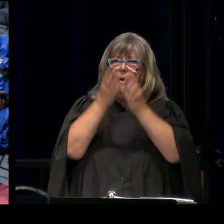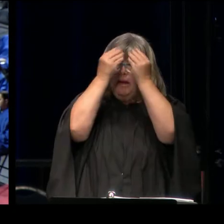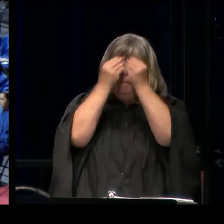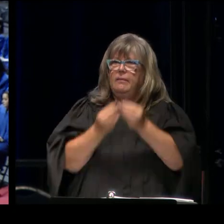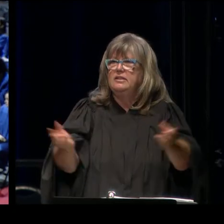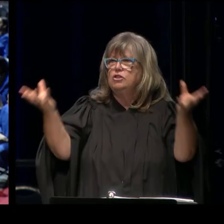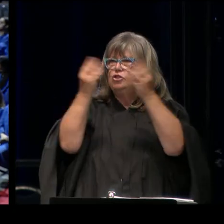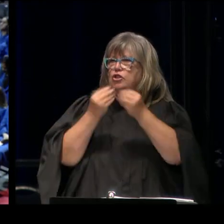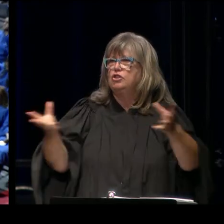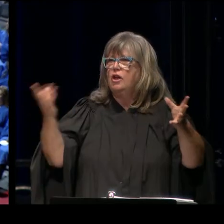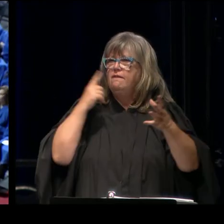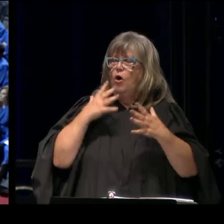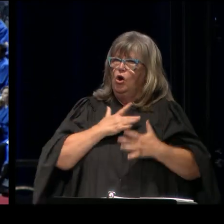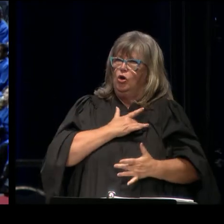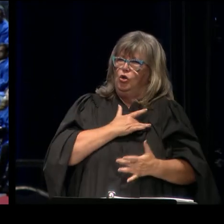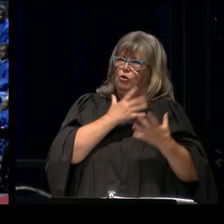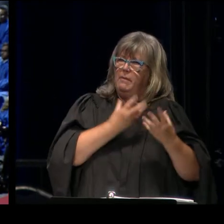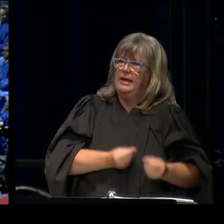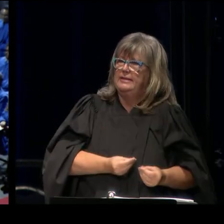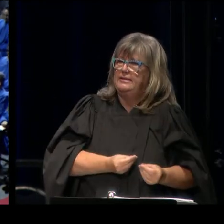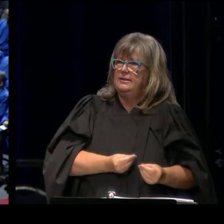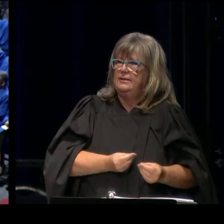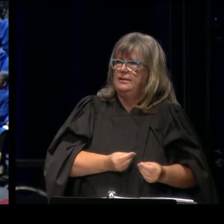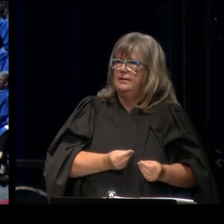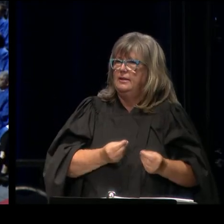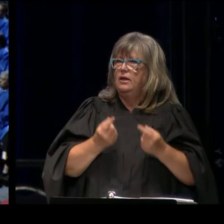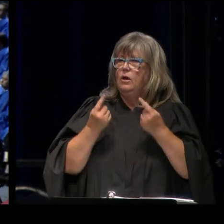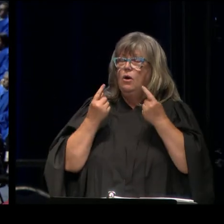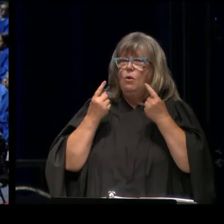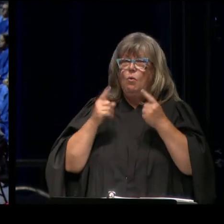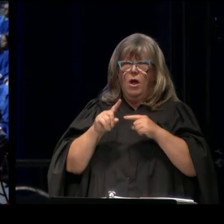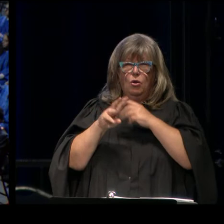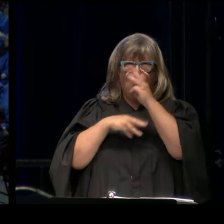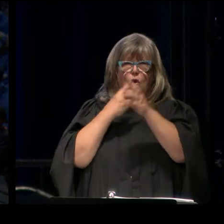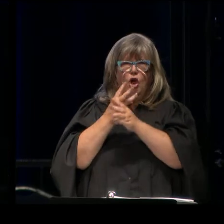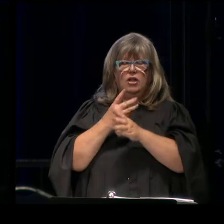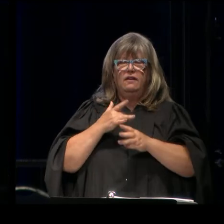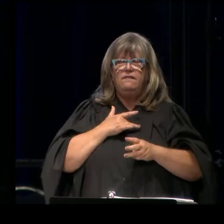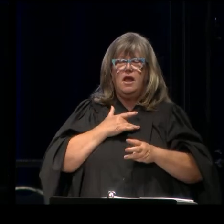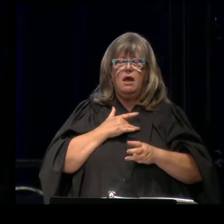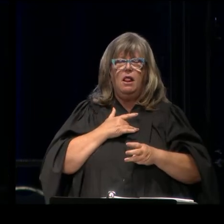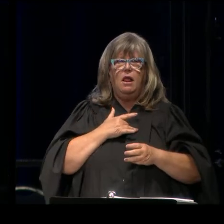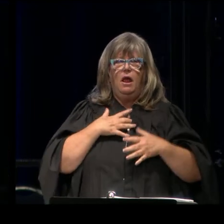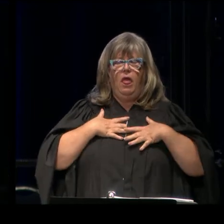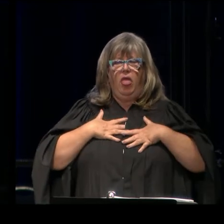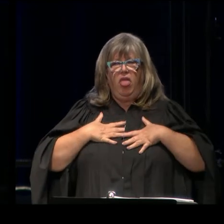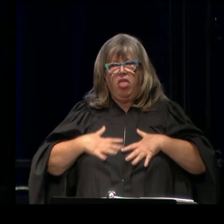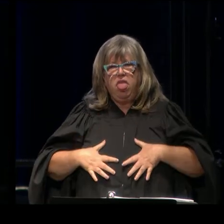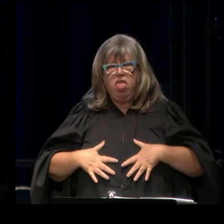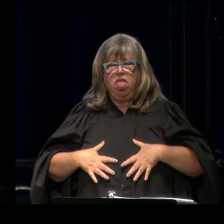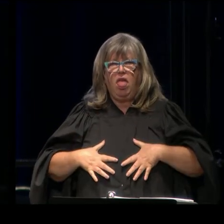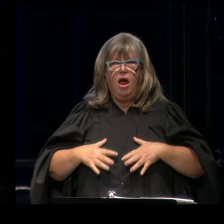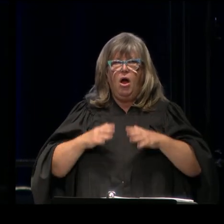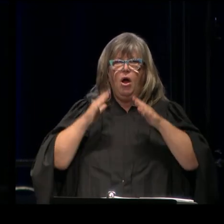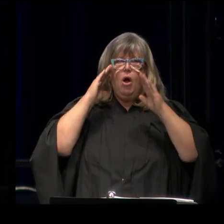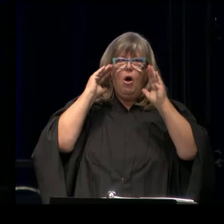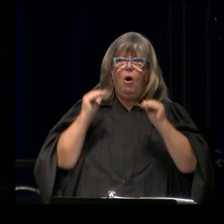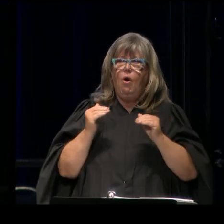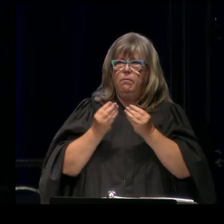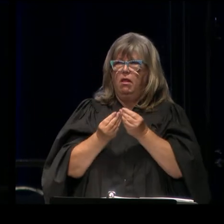In a time, a world of despair and loss of hope, women have maintained the